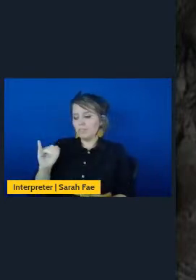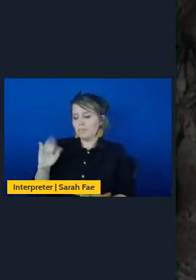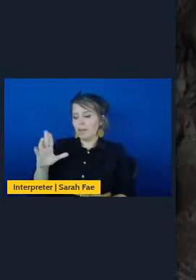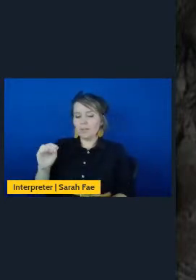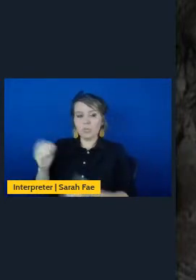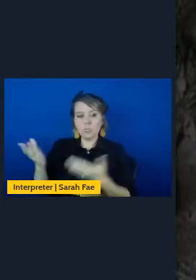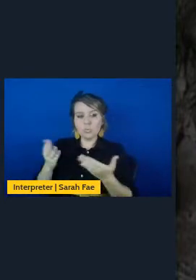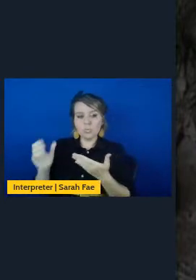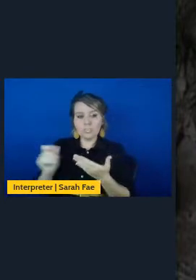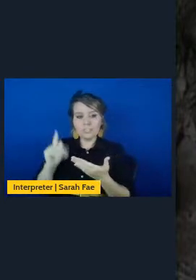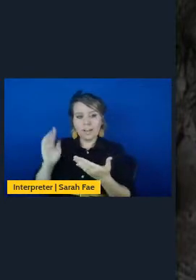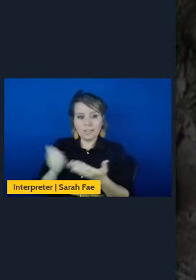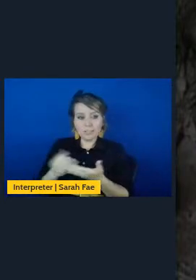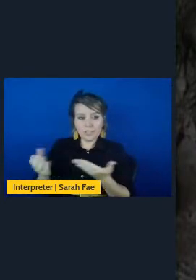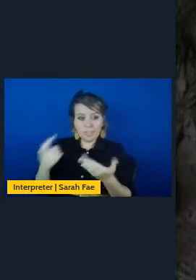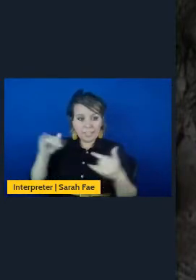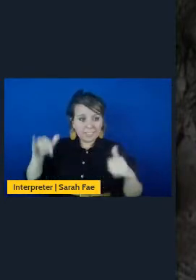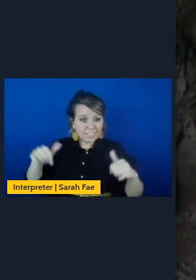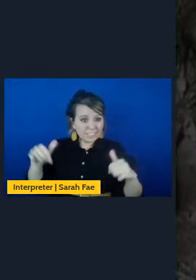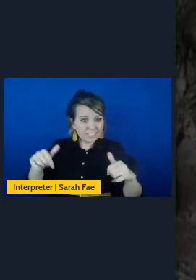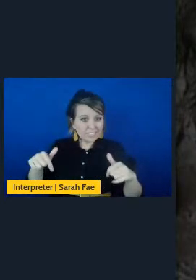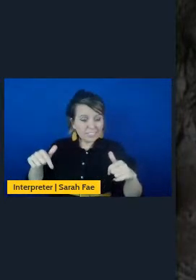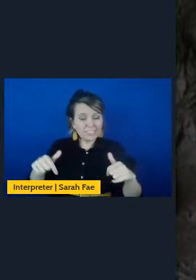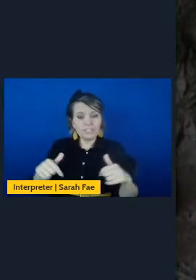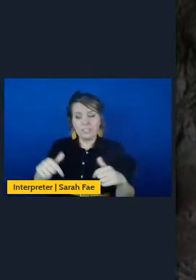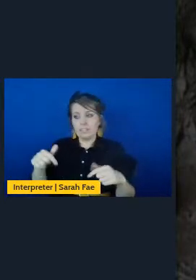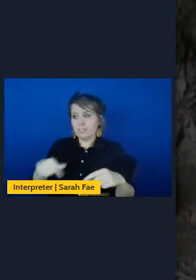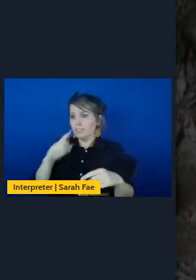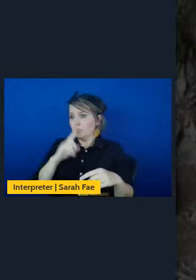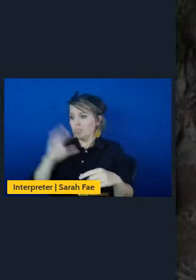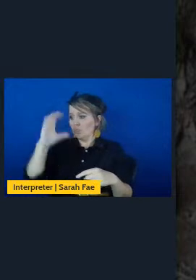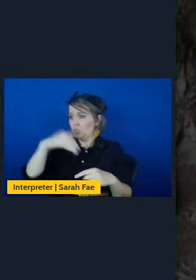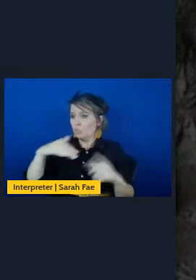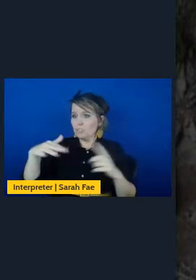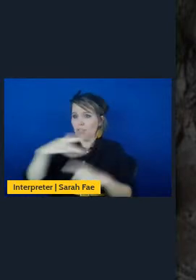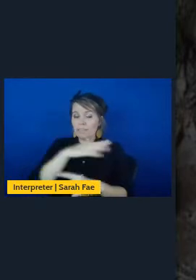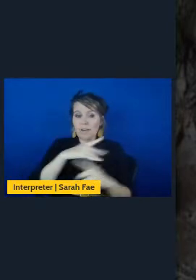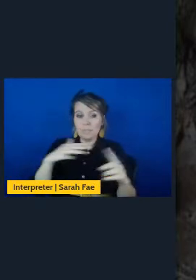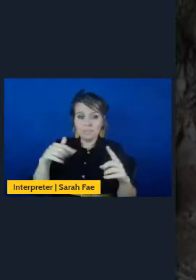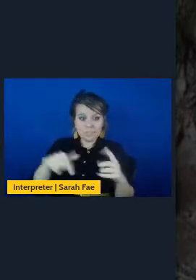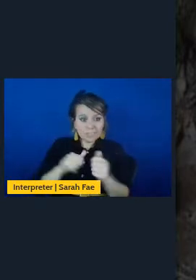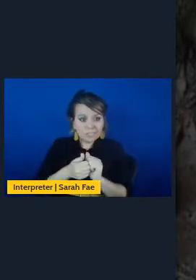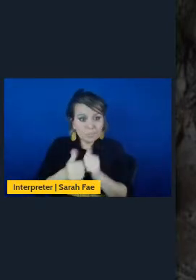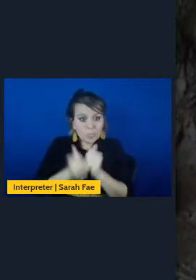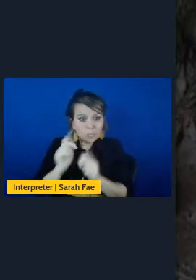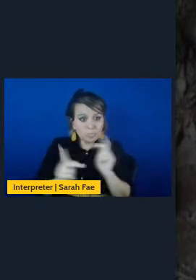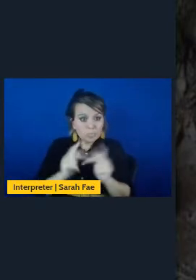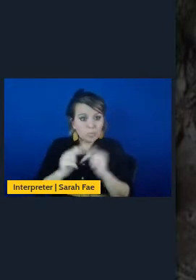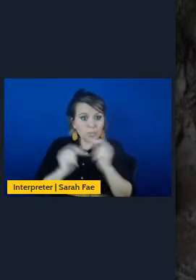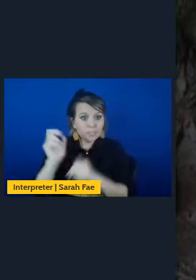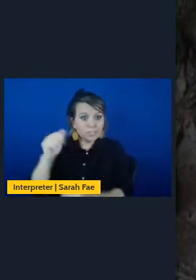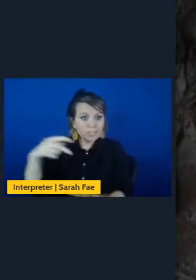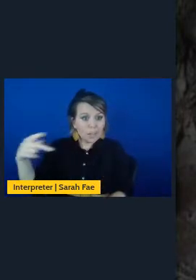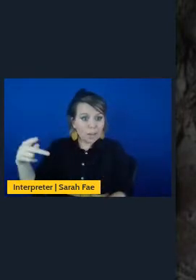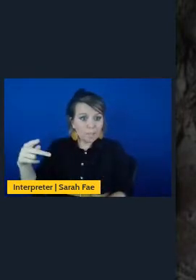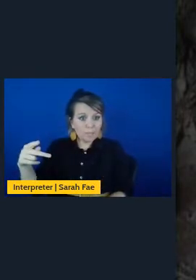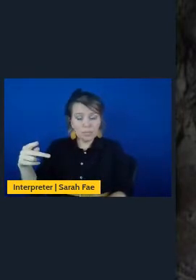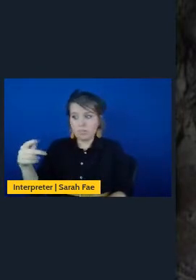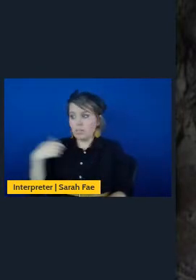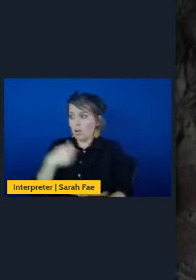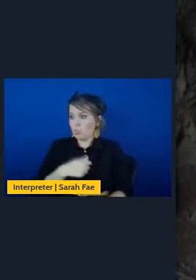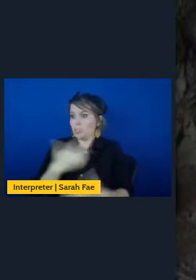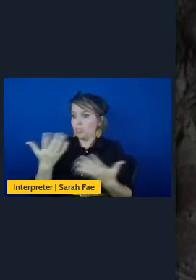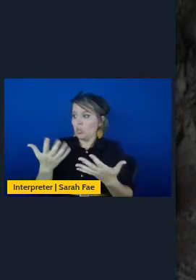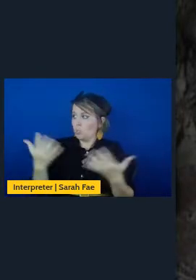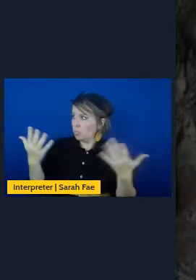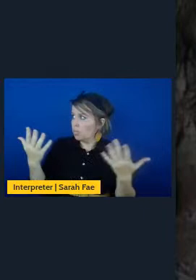it works, this is a really strange environment. Is this how most people are building applications? Are we so collectively lost